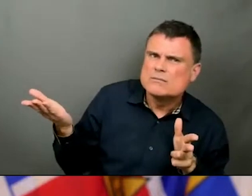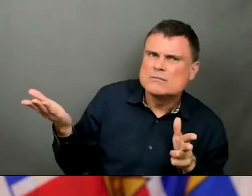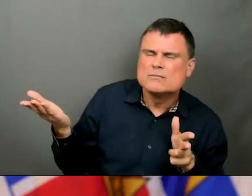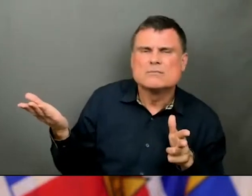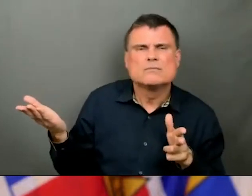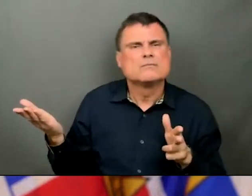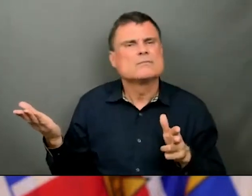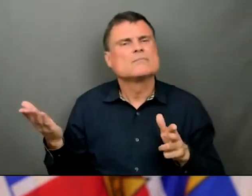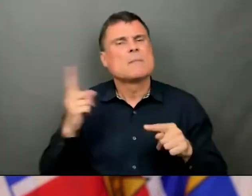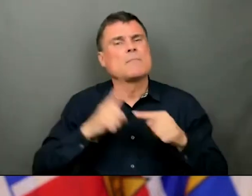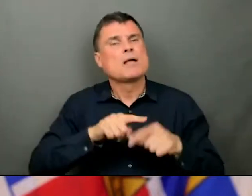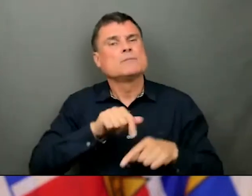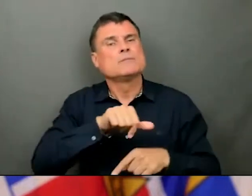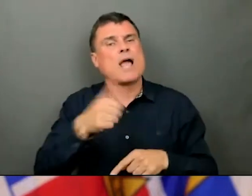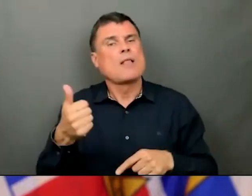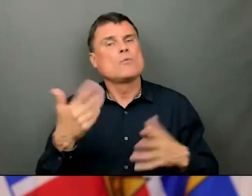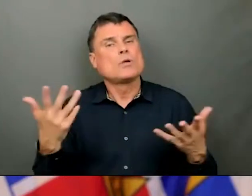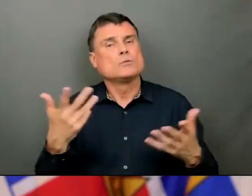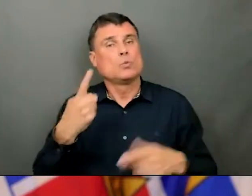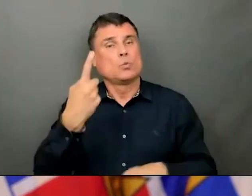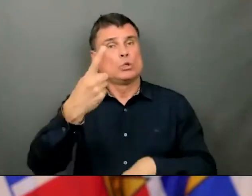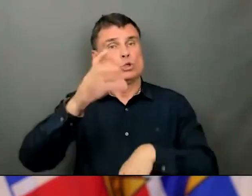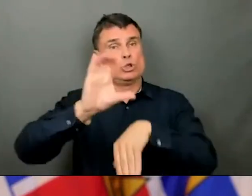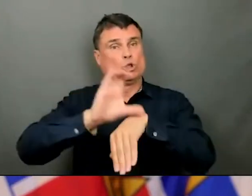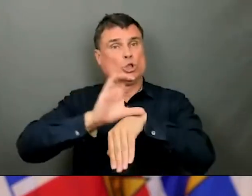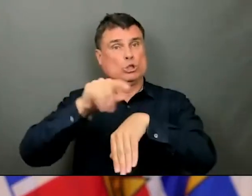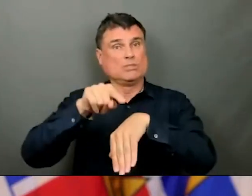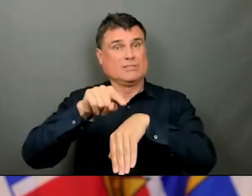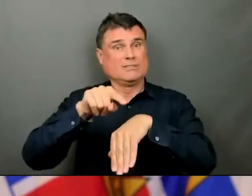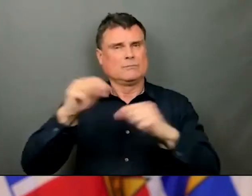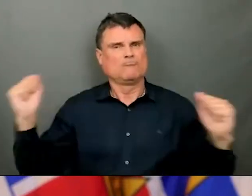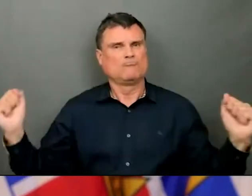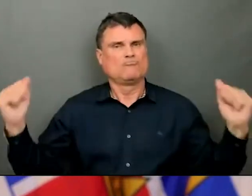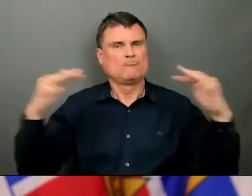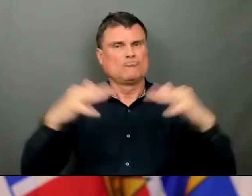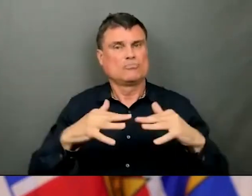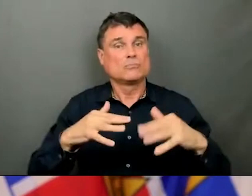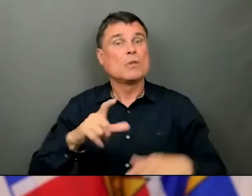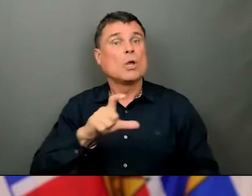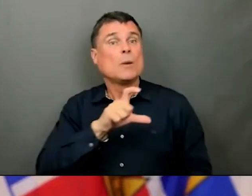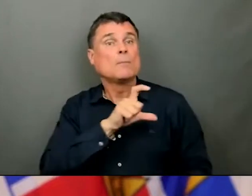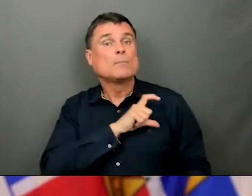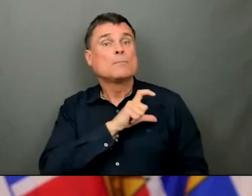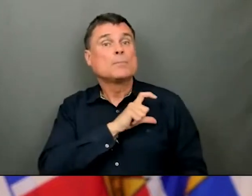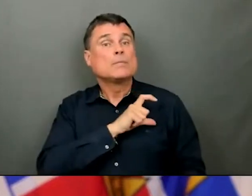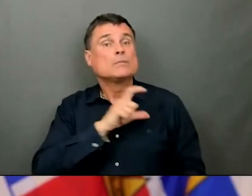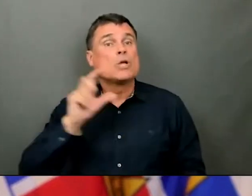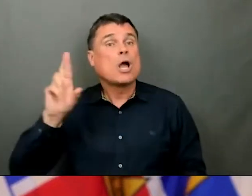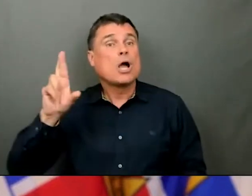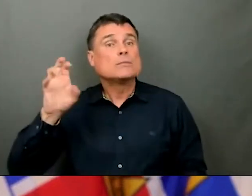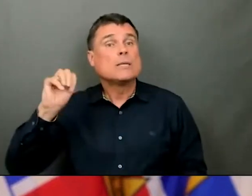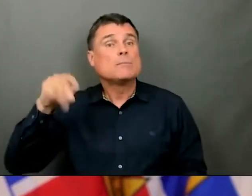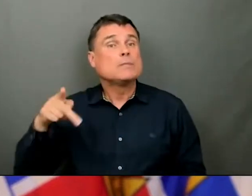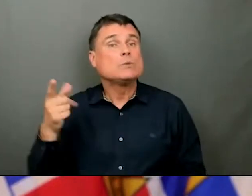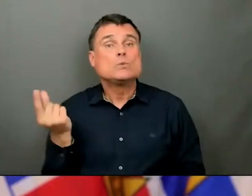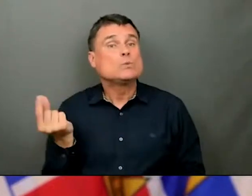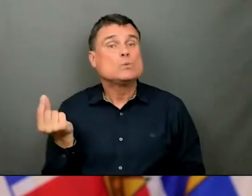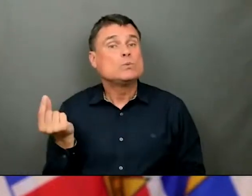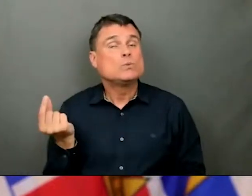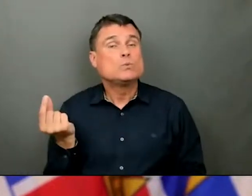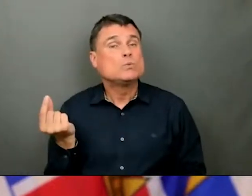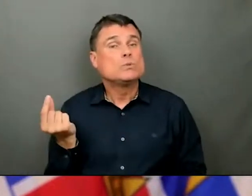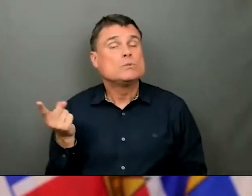of the Presbytery church gathering where the RCMP put out a release and clearly, to use an old school